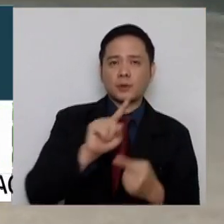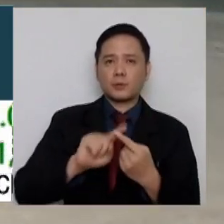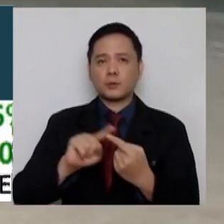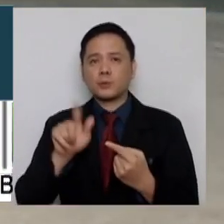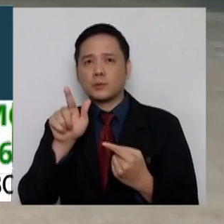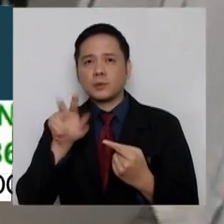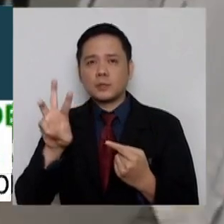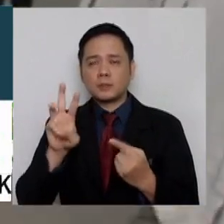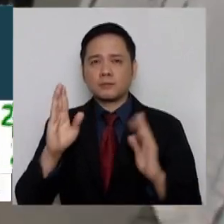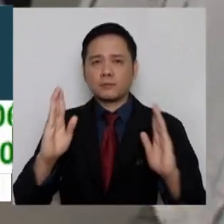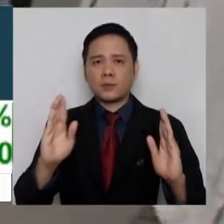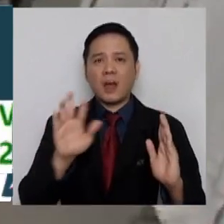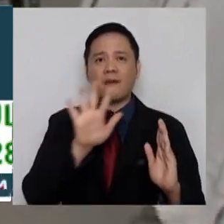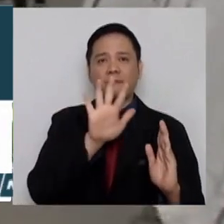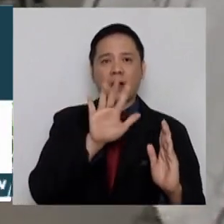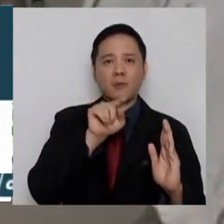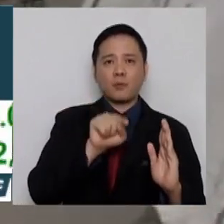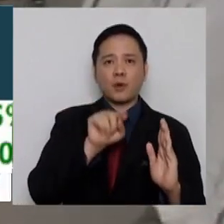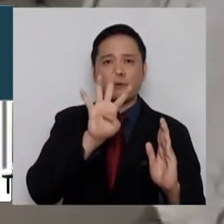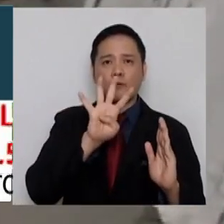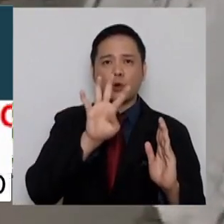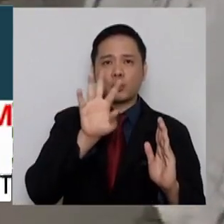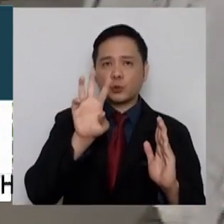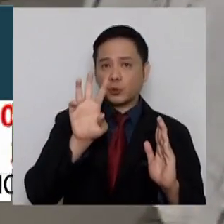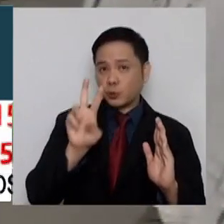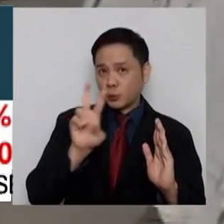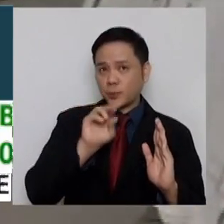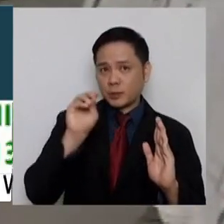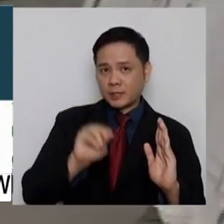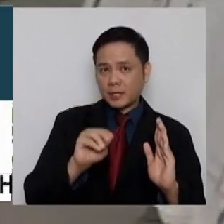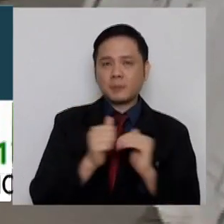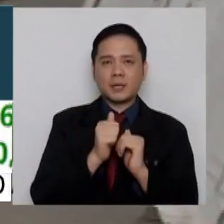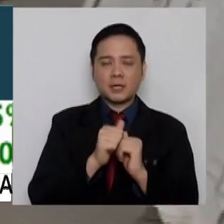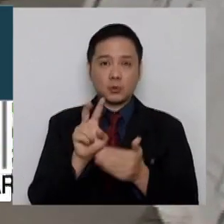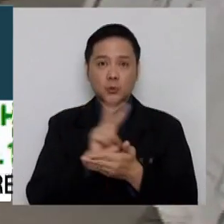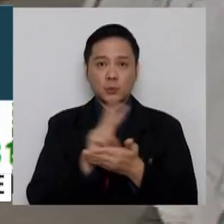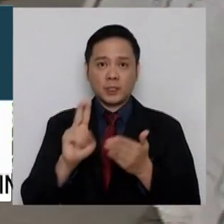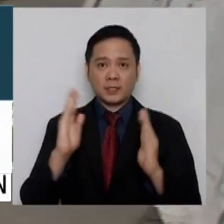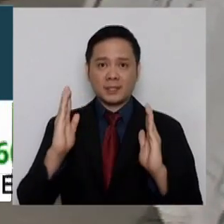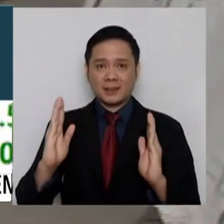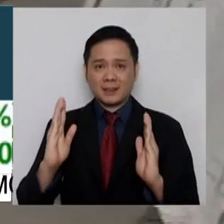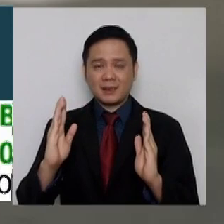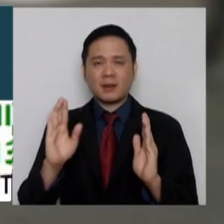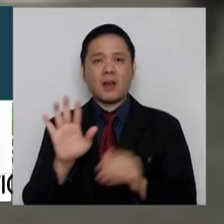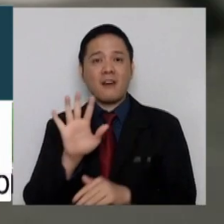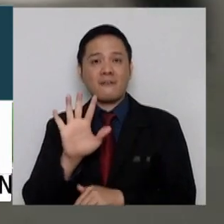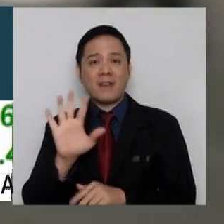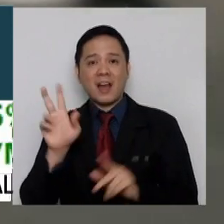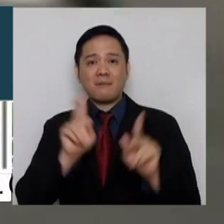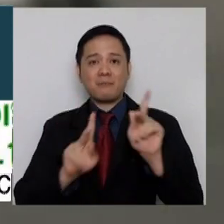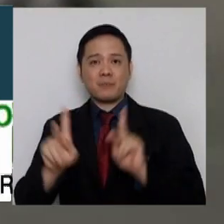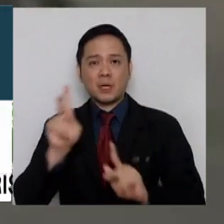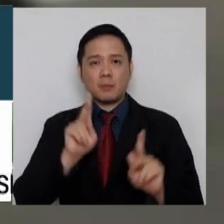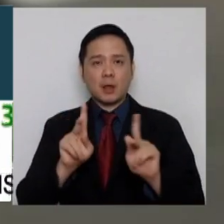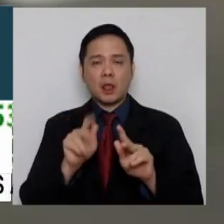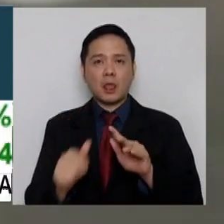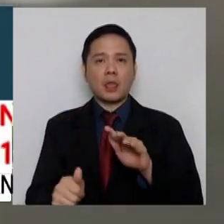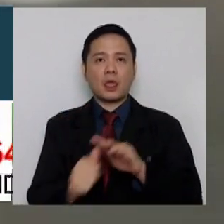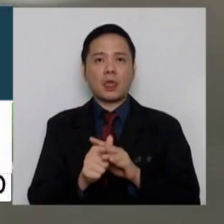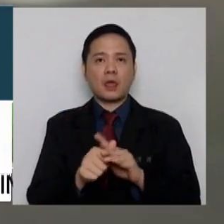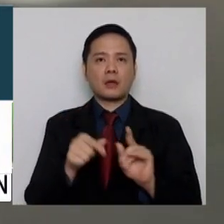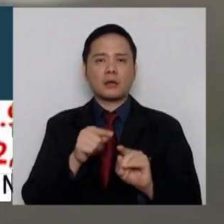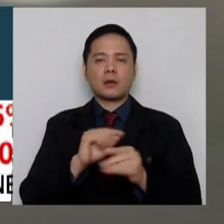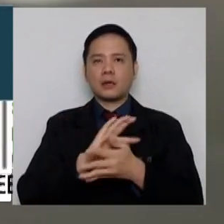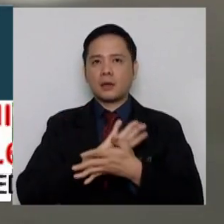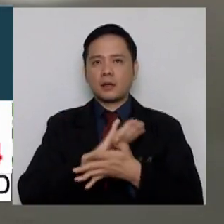at 5.42%. That means in a span of 2 weeks, not more than 5 people are infected by the virus on a